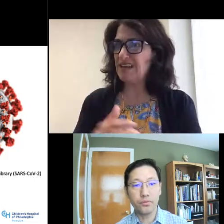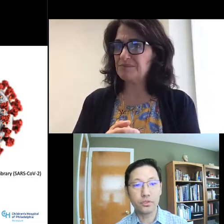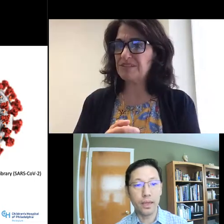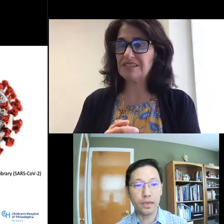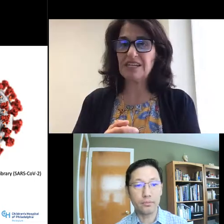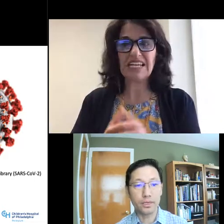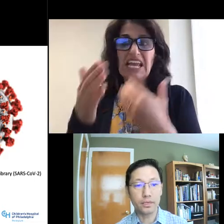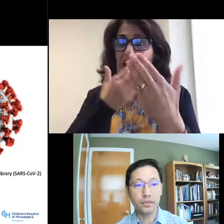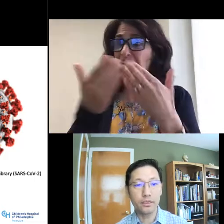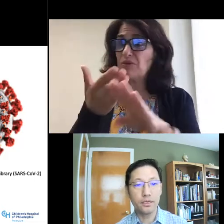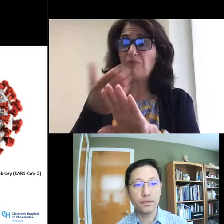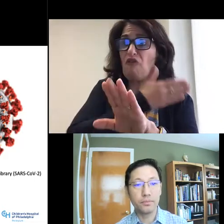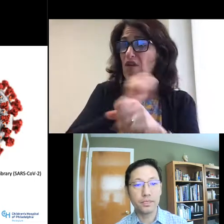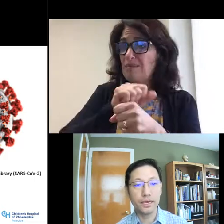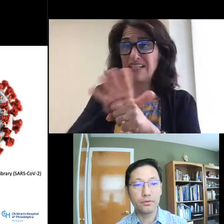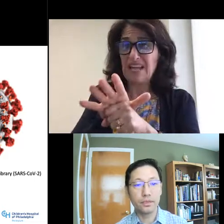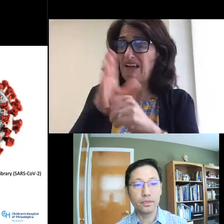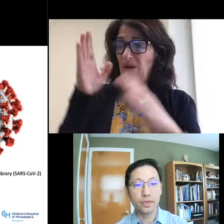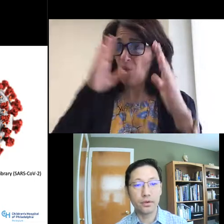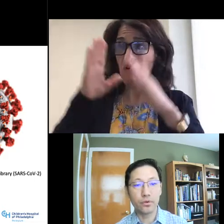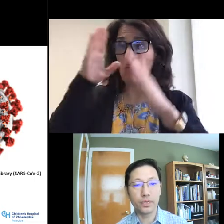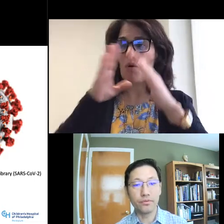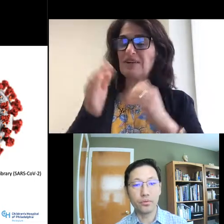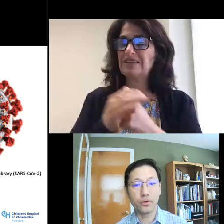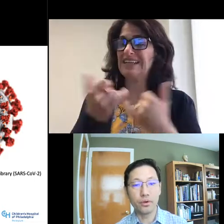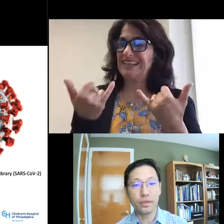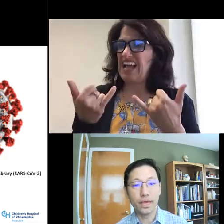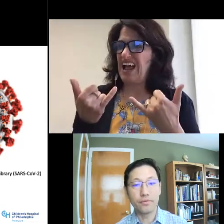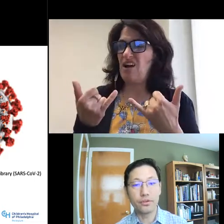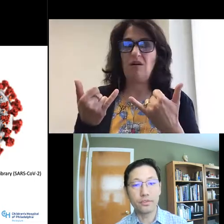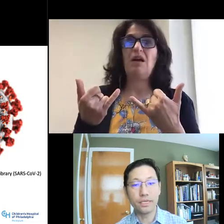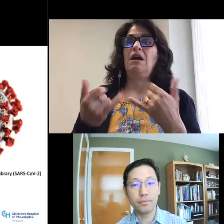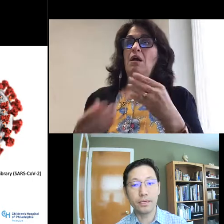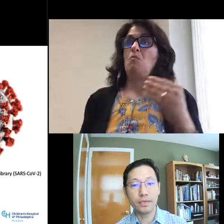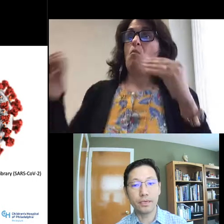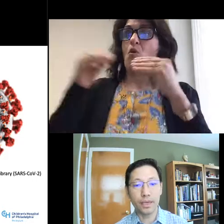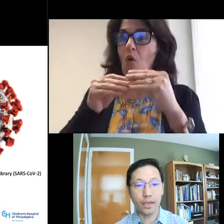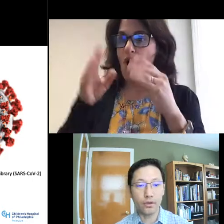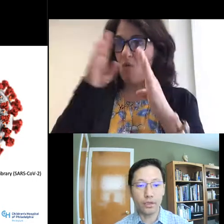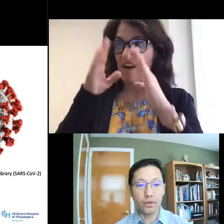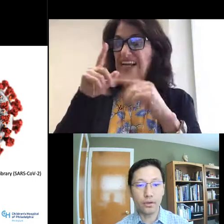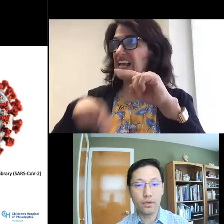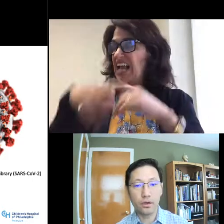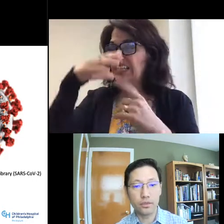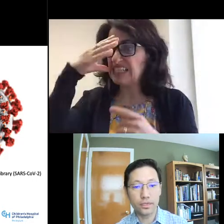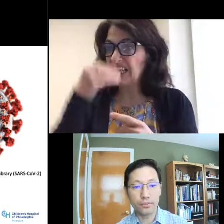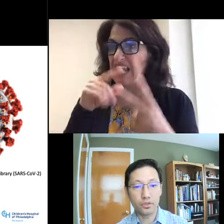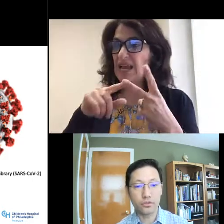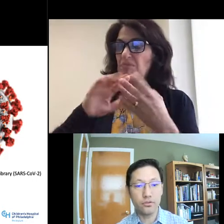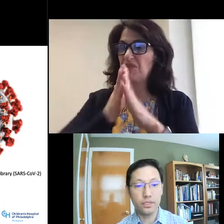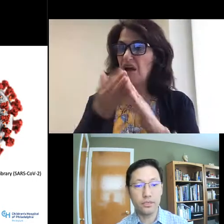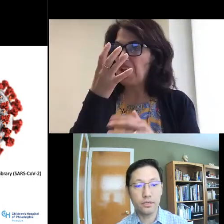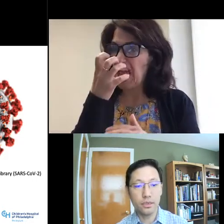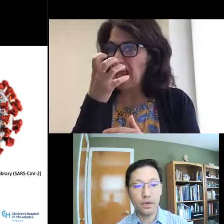even before the pandemic, but now they are worrying even more, having trouble sleeping, getting angry all the time with